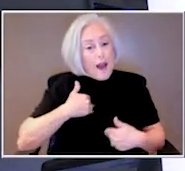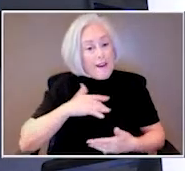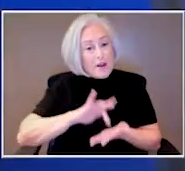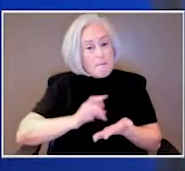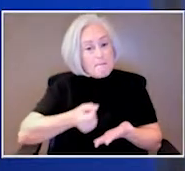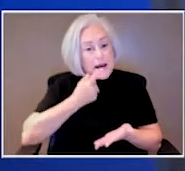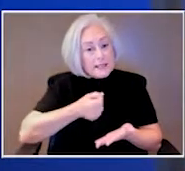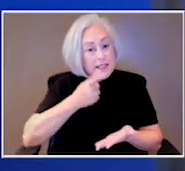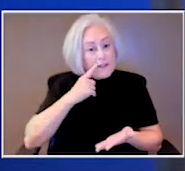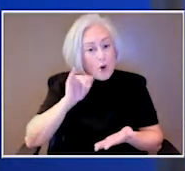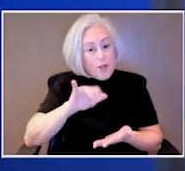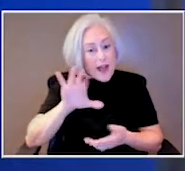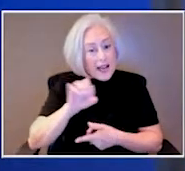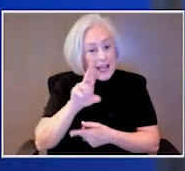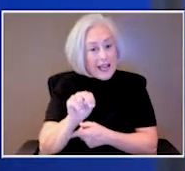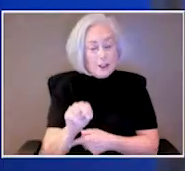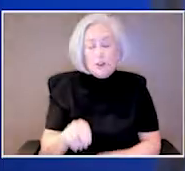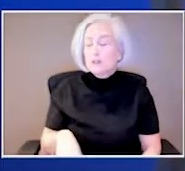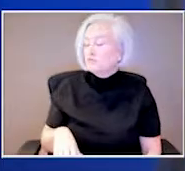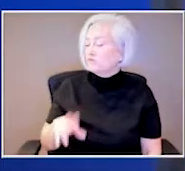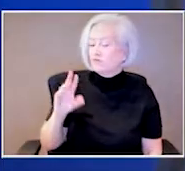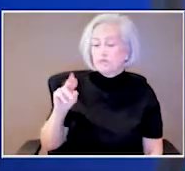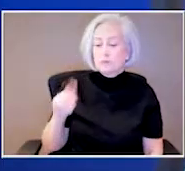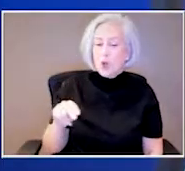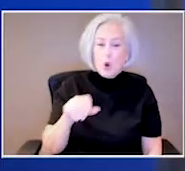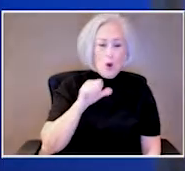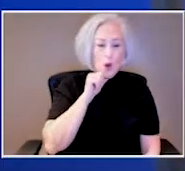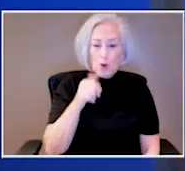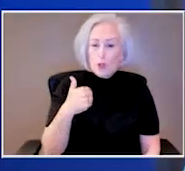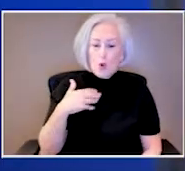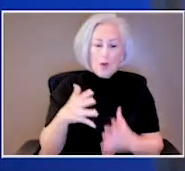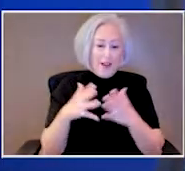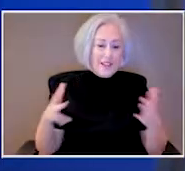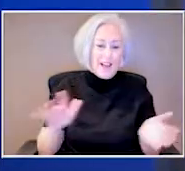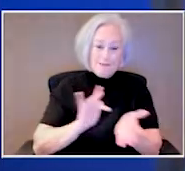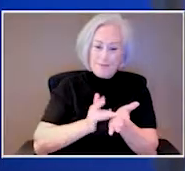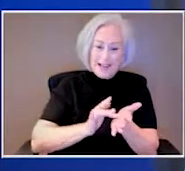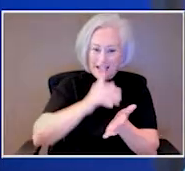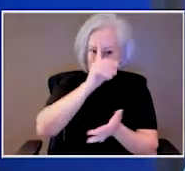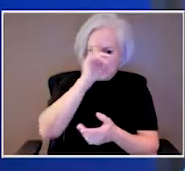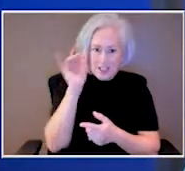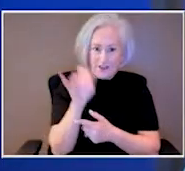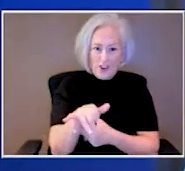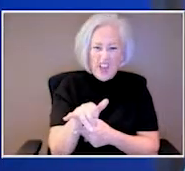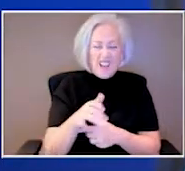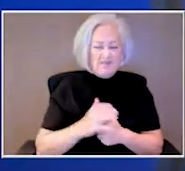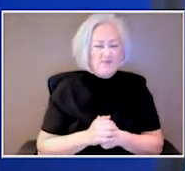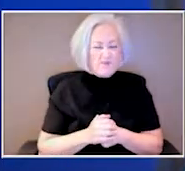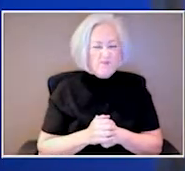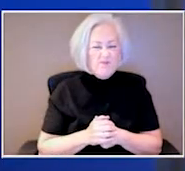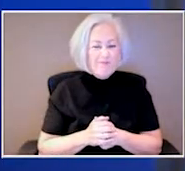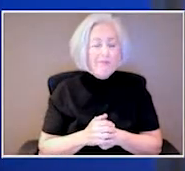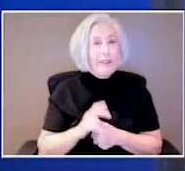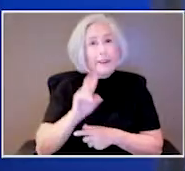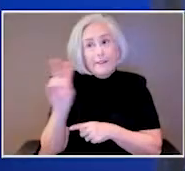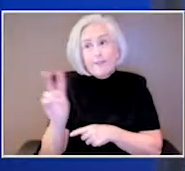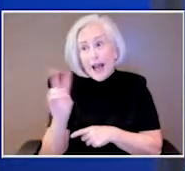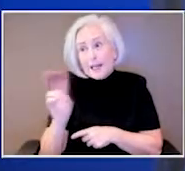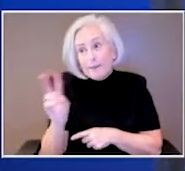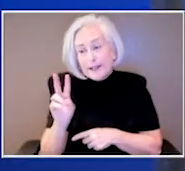at this point. It's not something that we have a lot of medication. I mean, the usual, vitamins and just staying healthy.